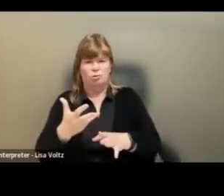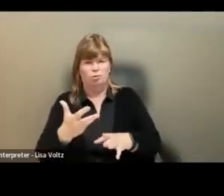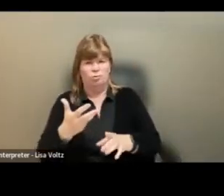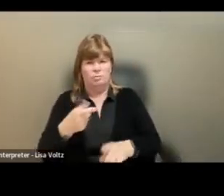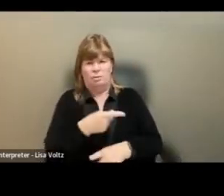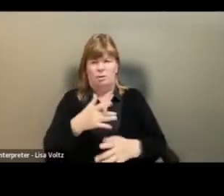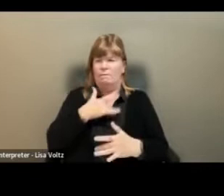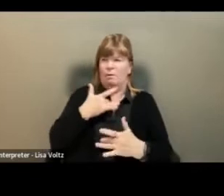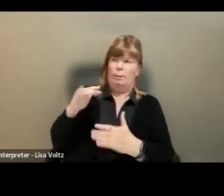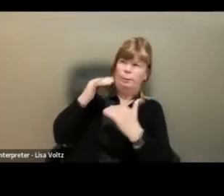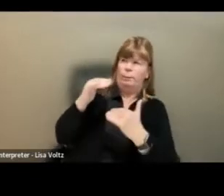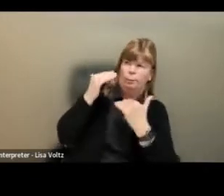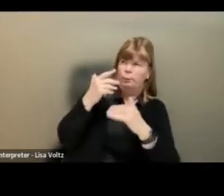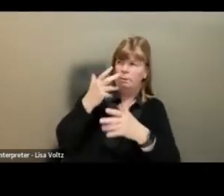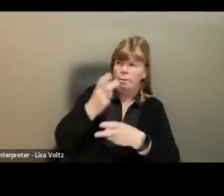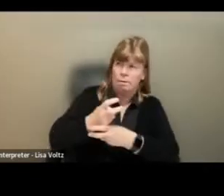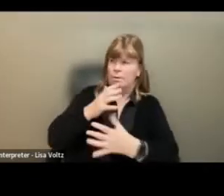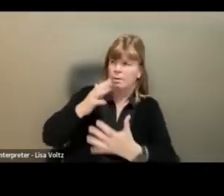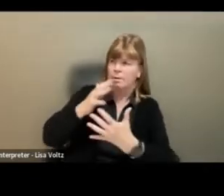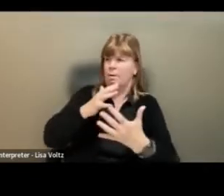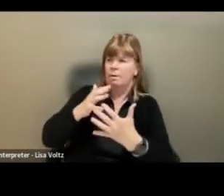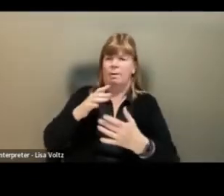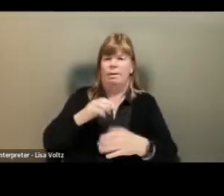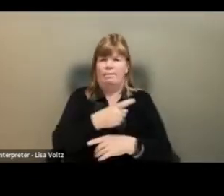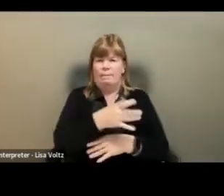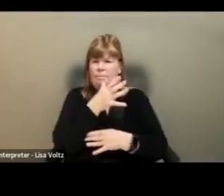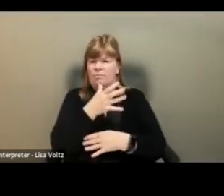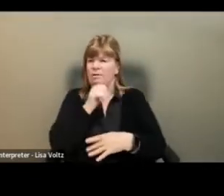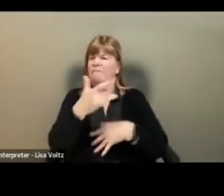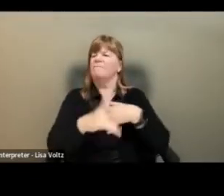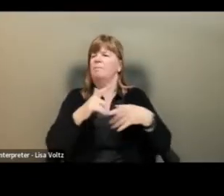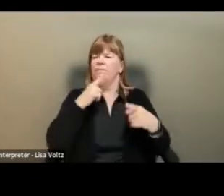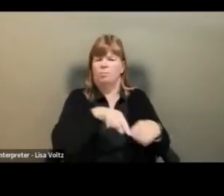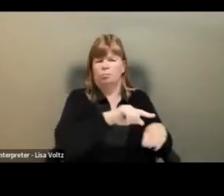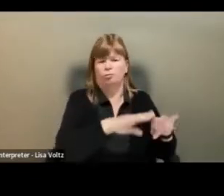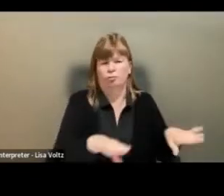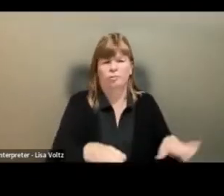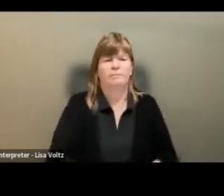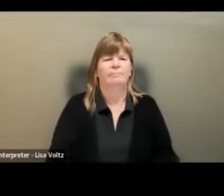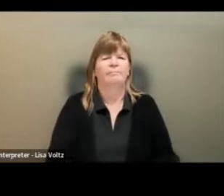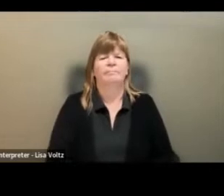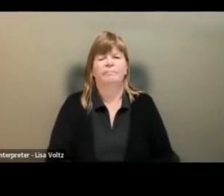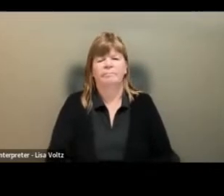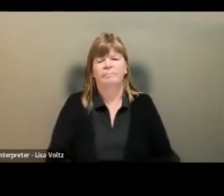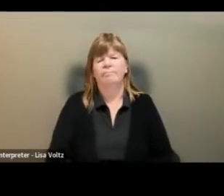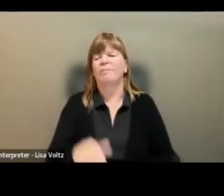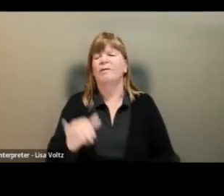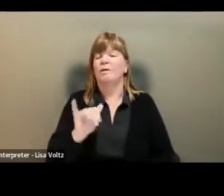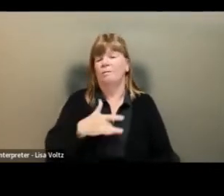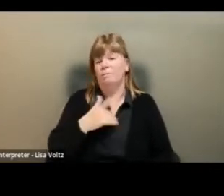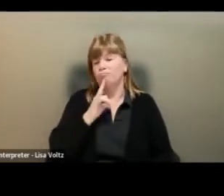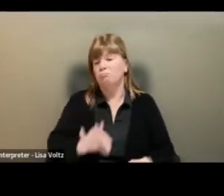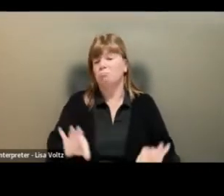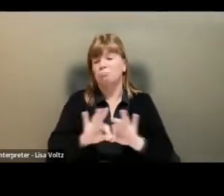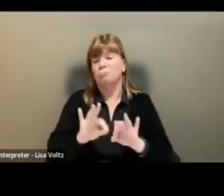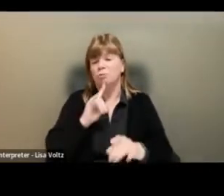hard and making that mother unavailable for their children. I also think it's very, very true.